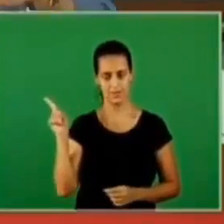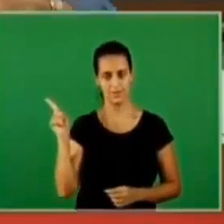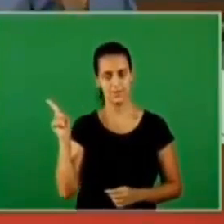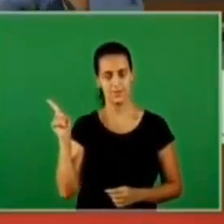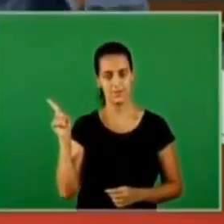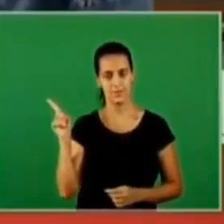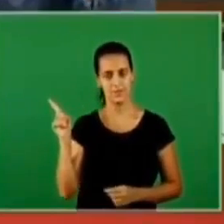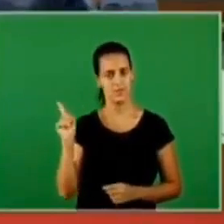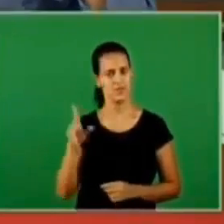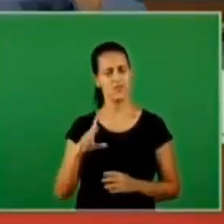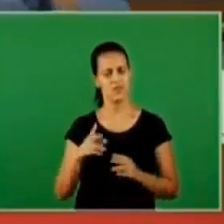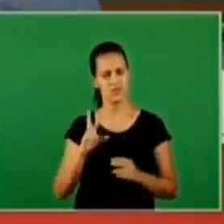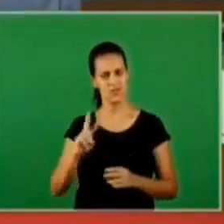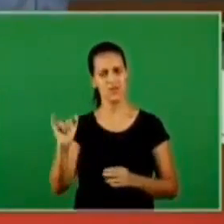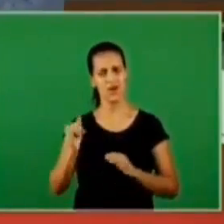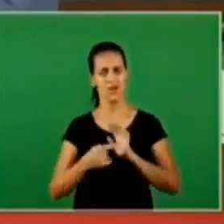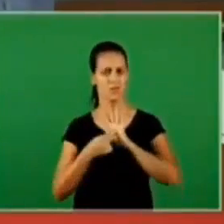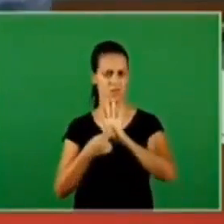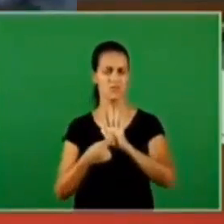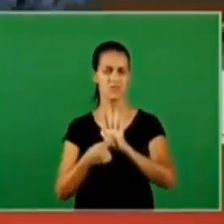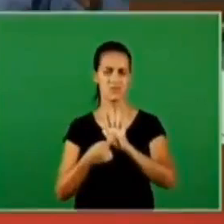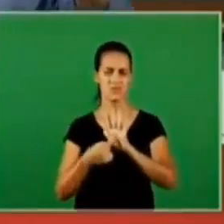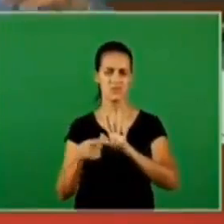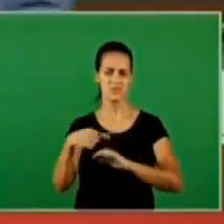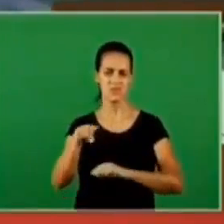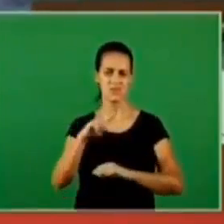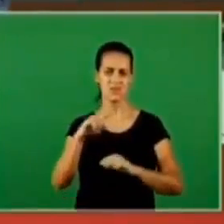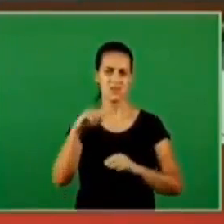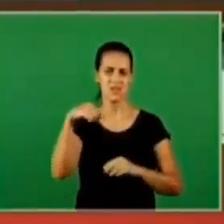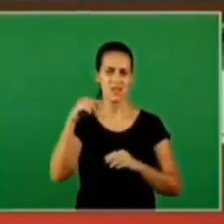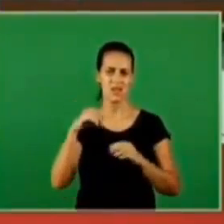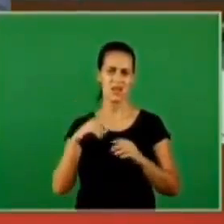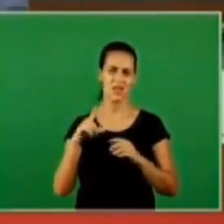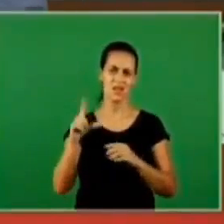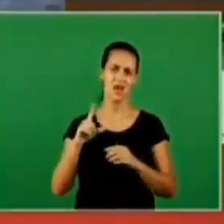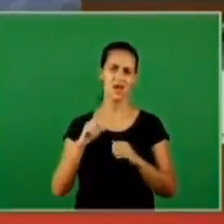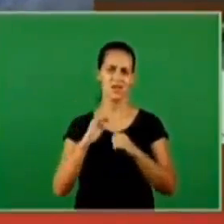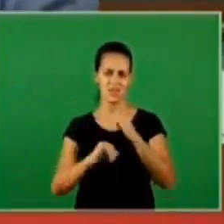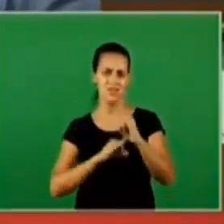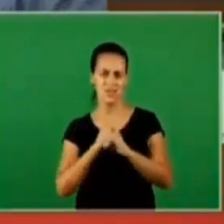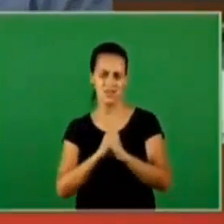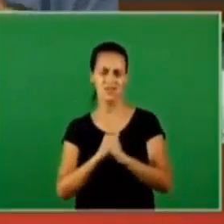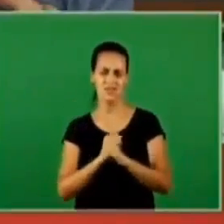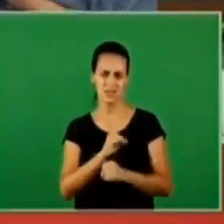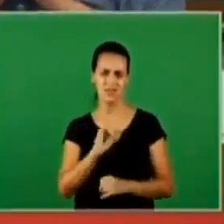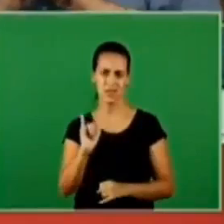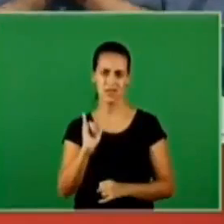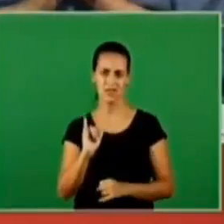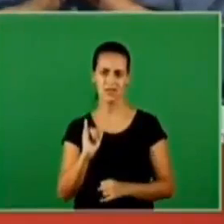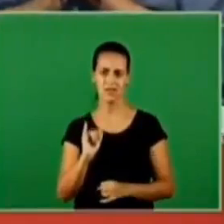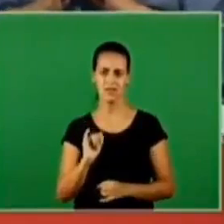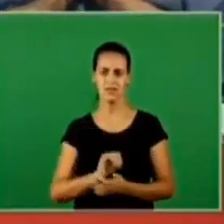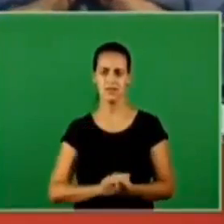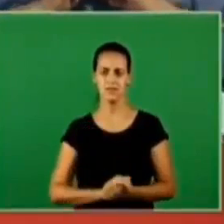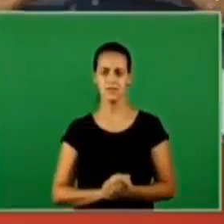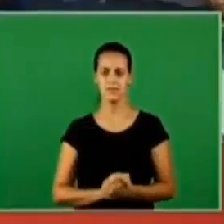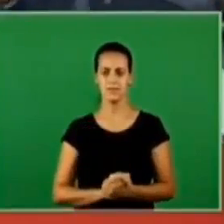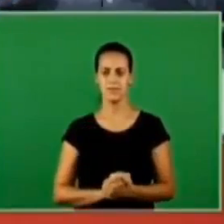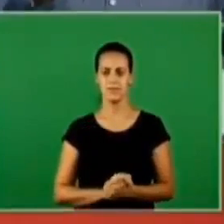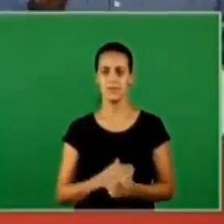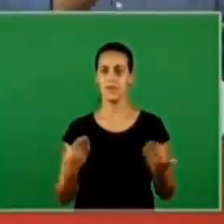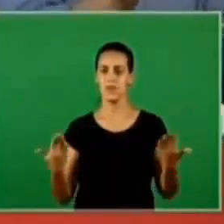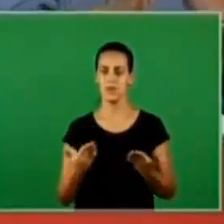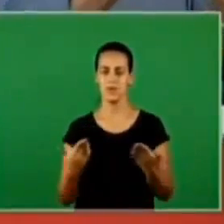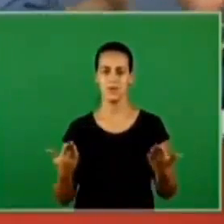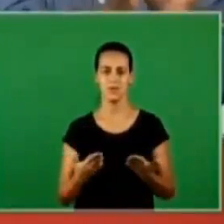great attention to this. It will be made available to the brethren and all the social networks. So my brethren, there